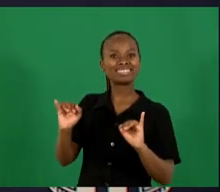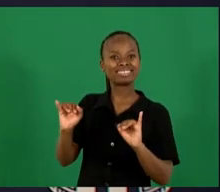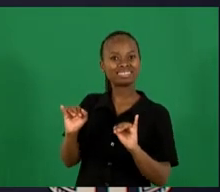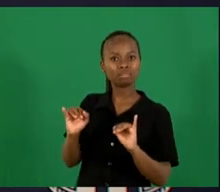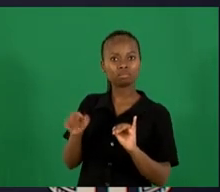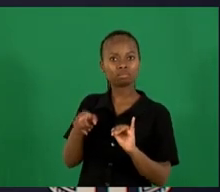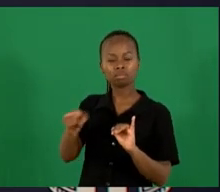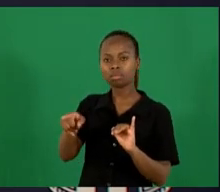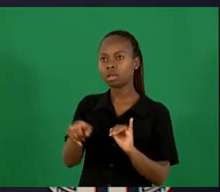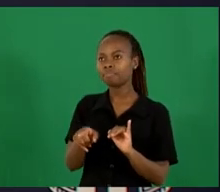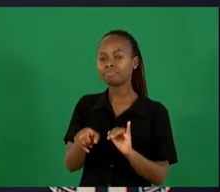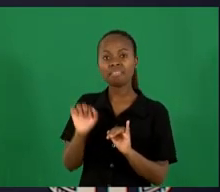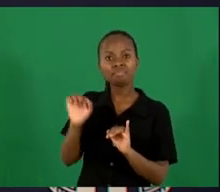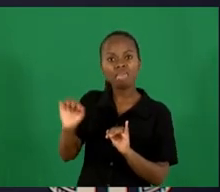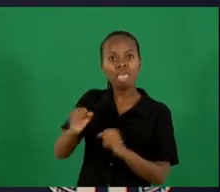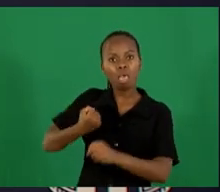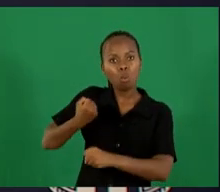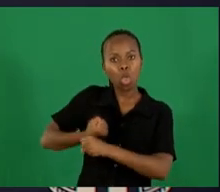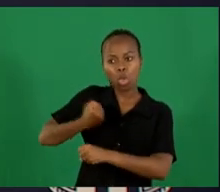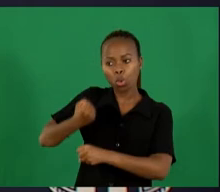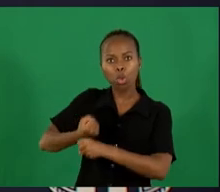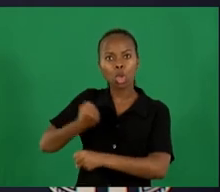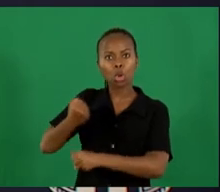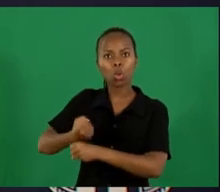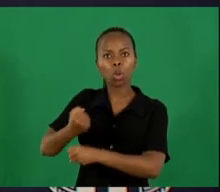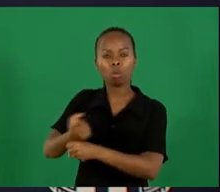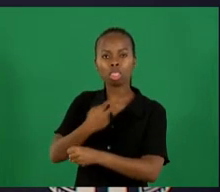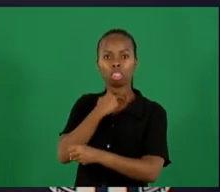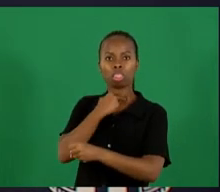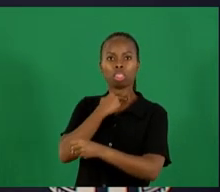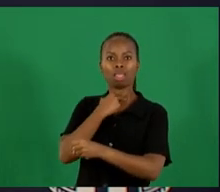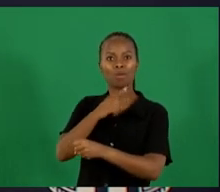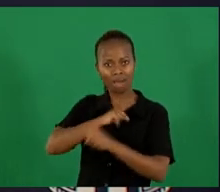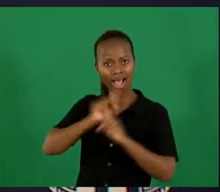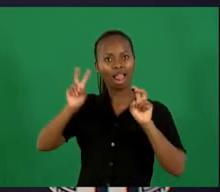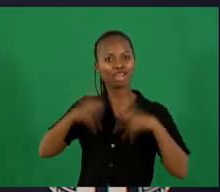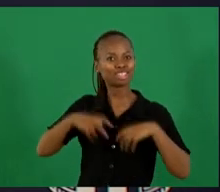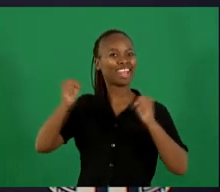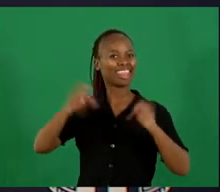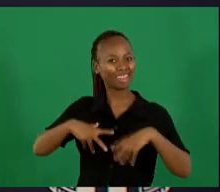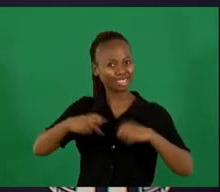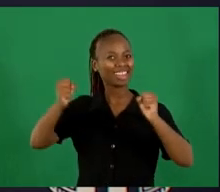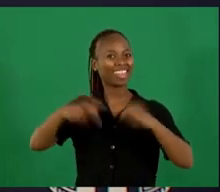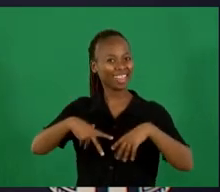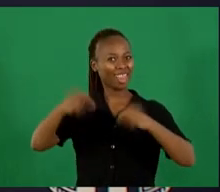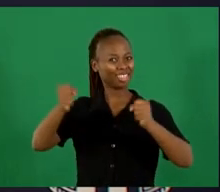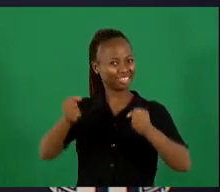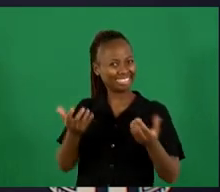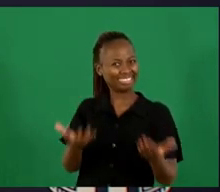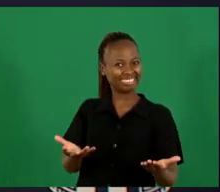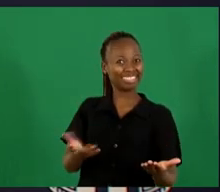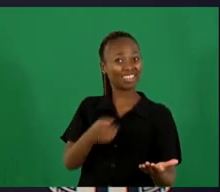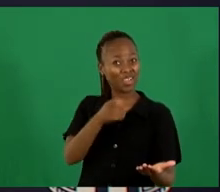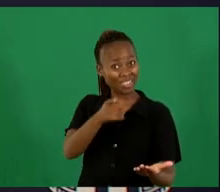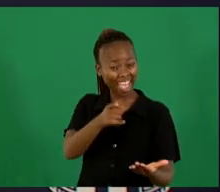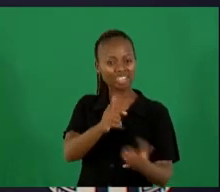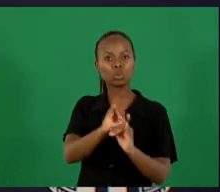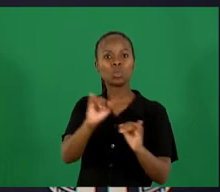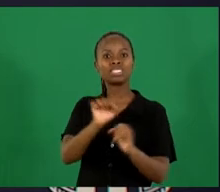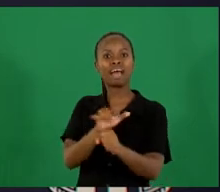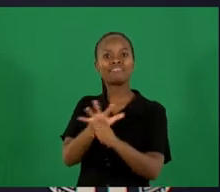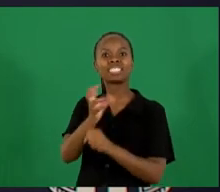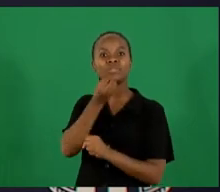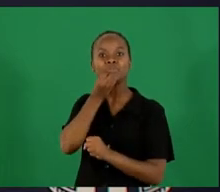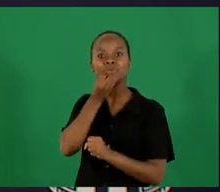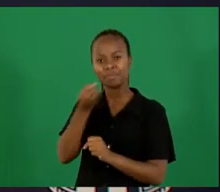stop certain activities because of the impact of load shedding, and that could feed into food prices. We have